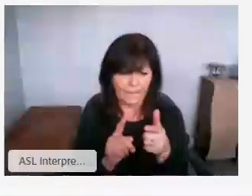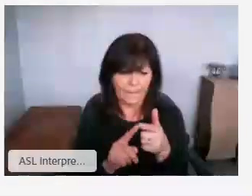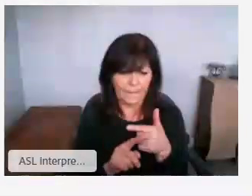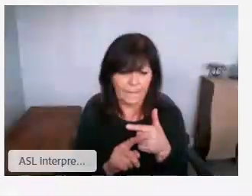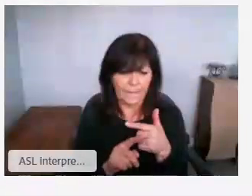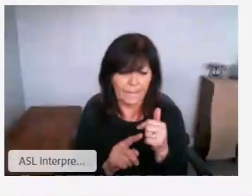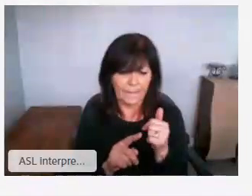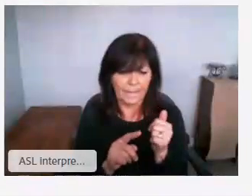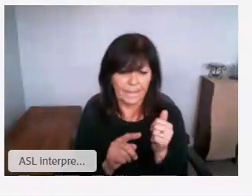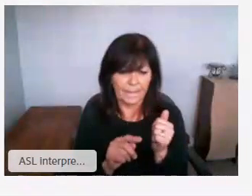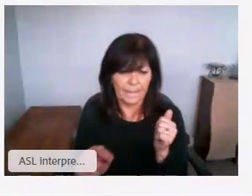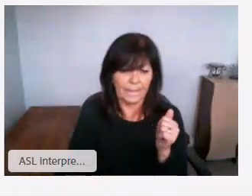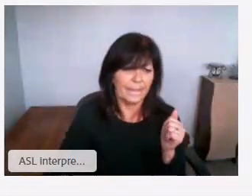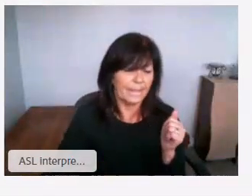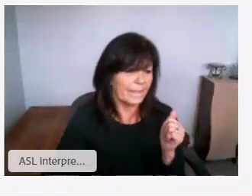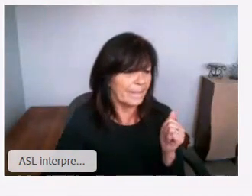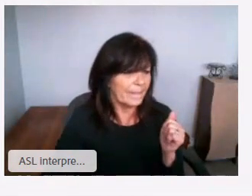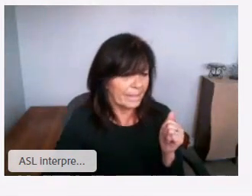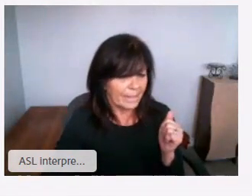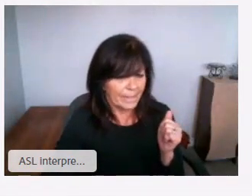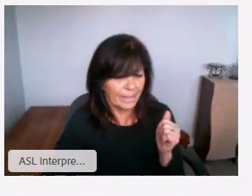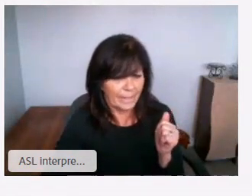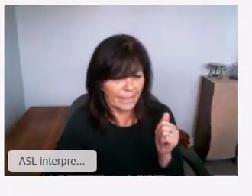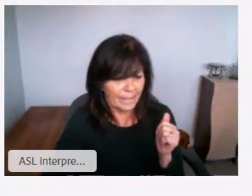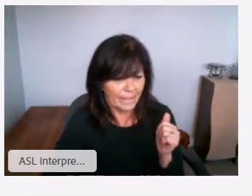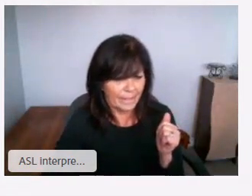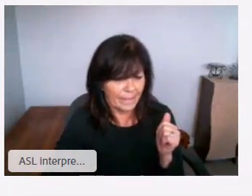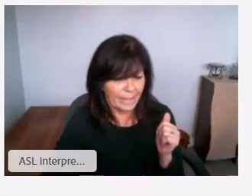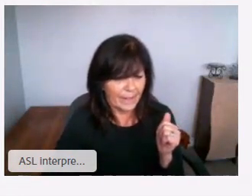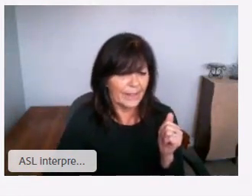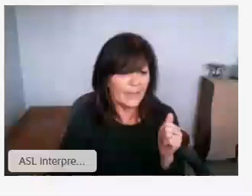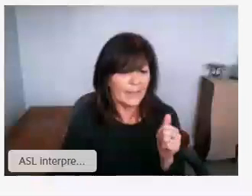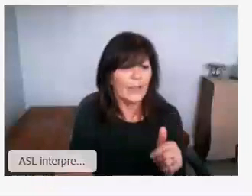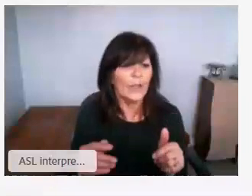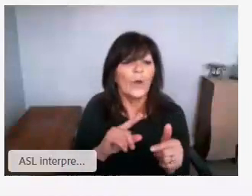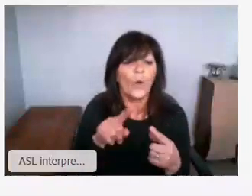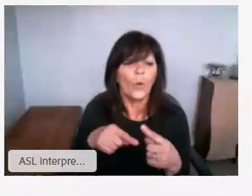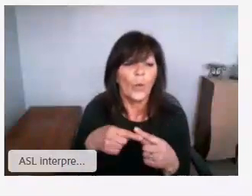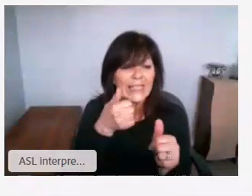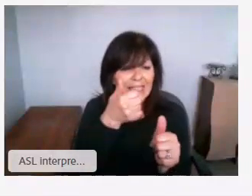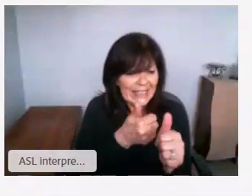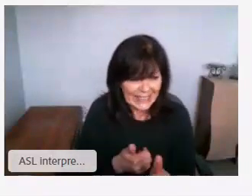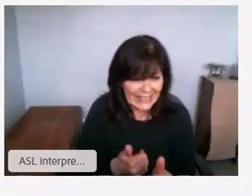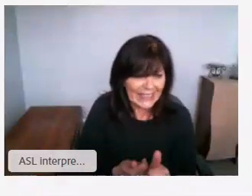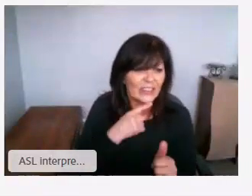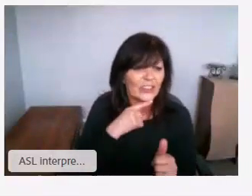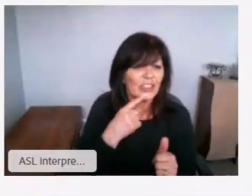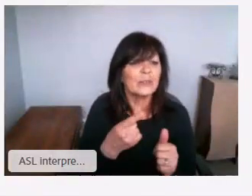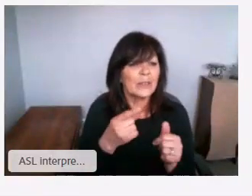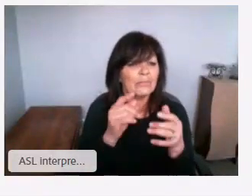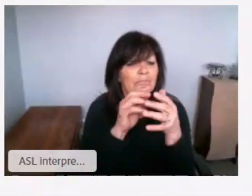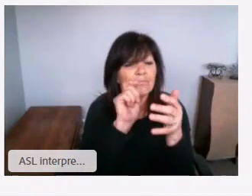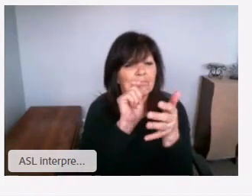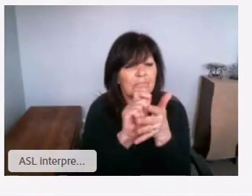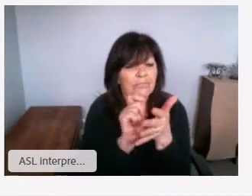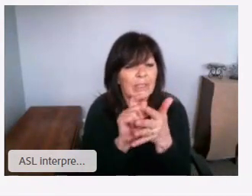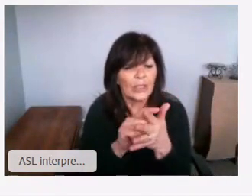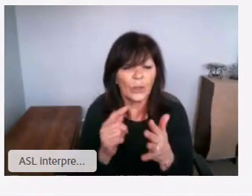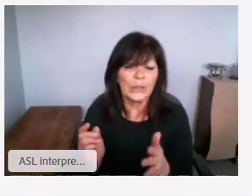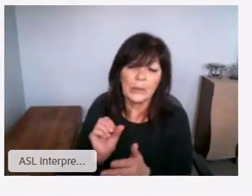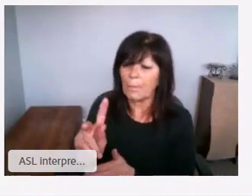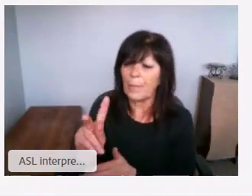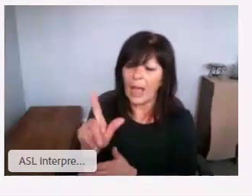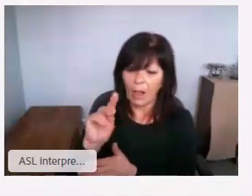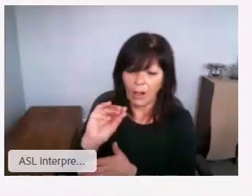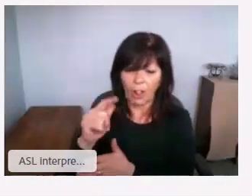Once those pieces have been groomed, it goes into a sprint backlog, which is scheduled